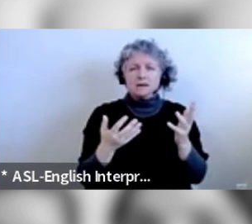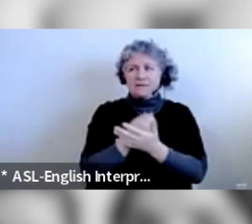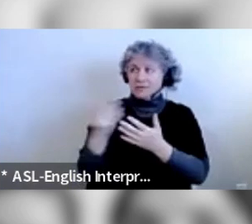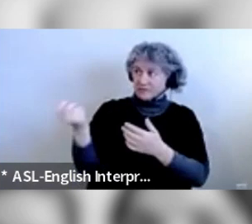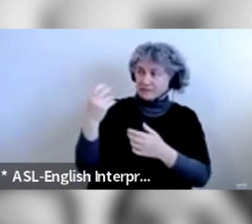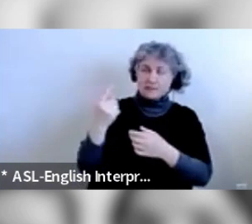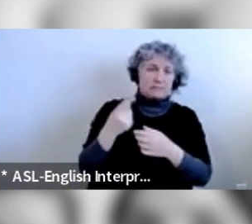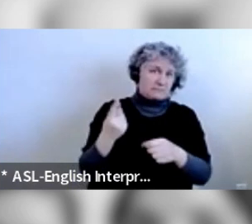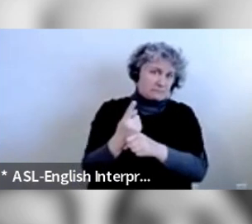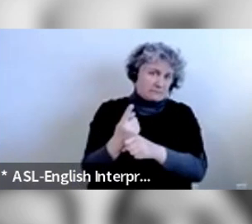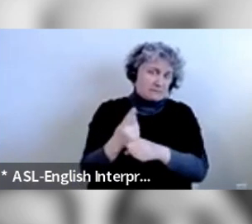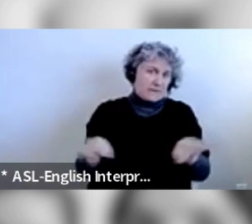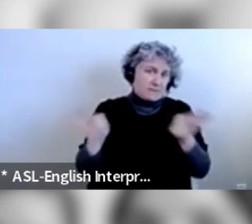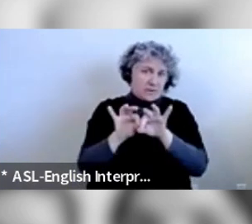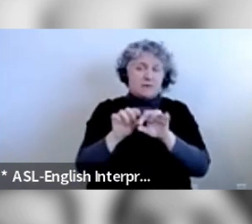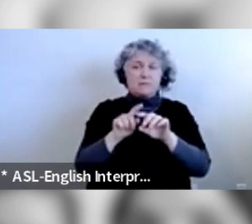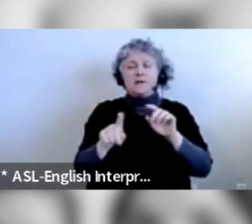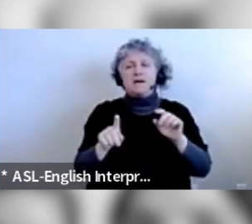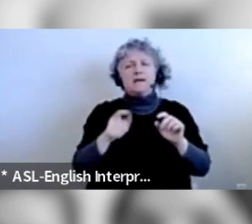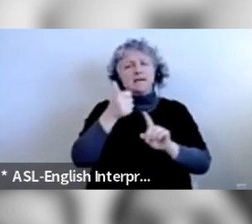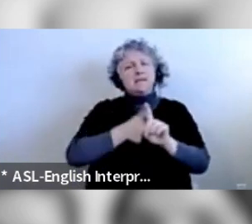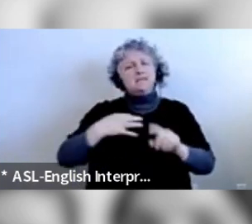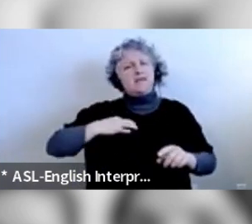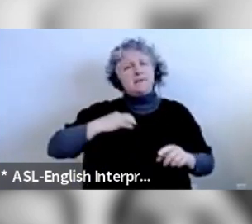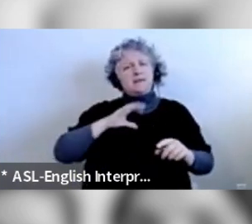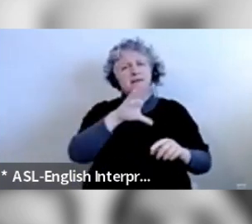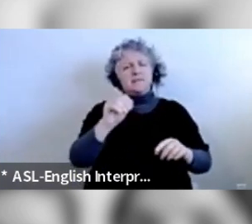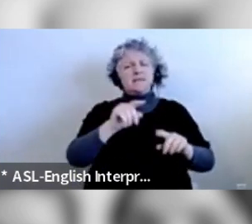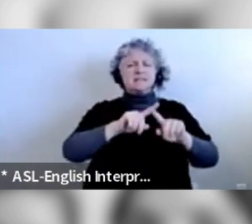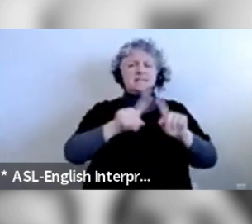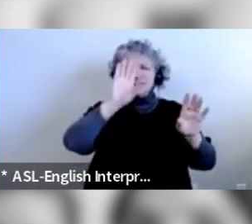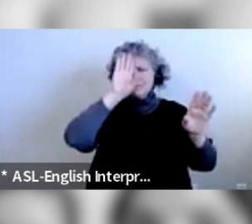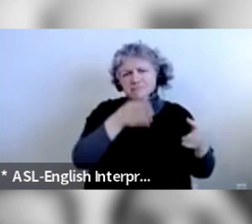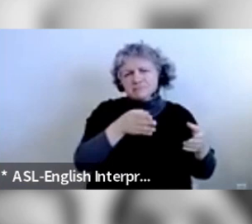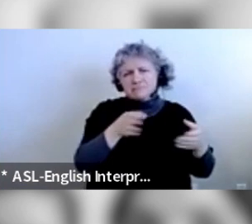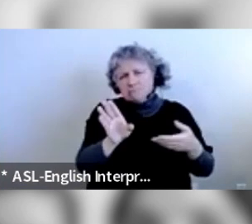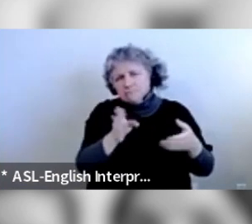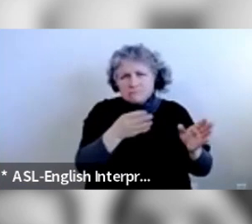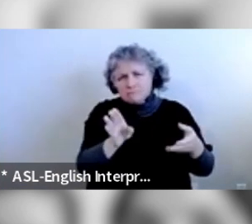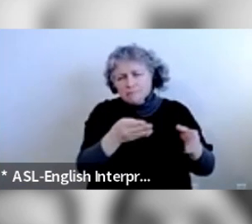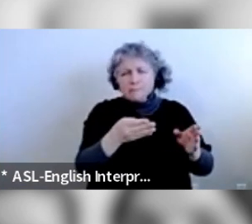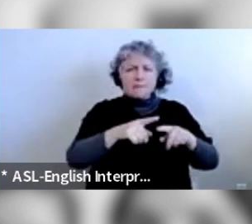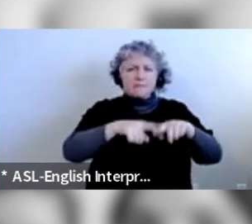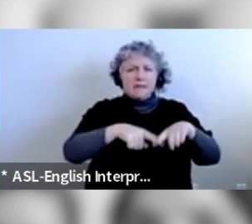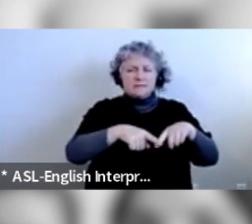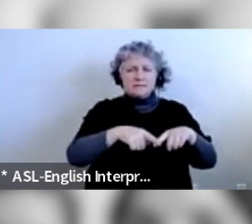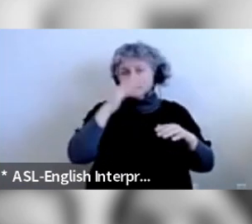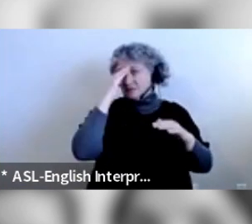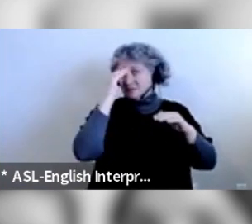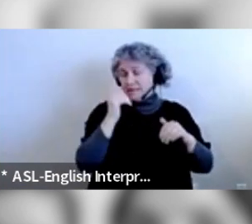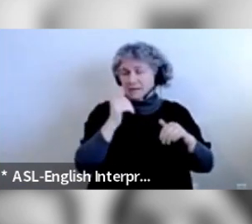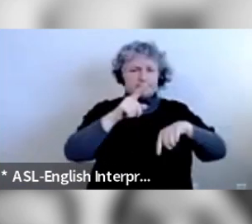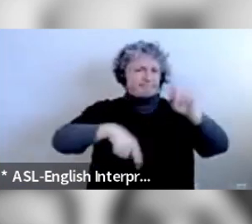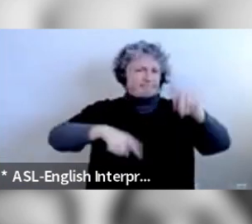again, as I said earlier, each applicant will have a higher emphasis on one or the other. It's not the expectation. I mean, some